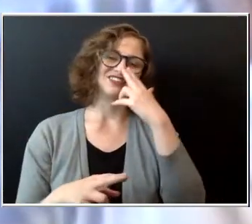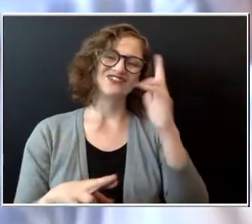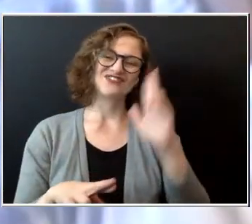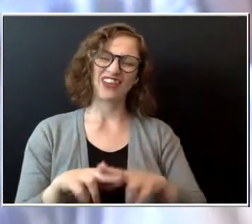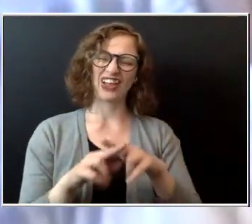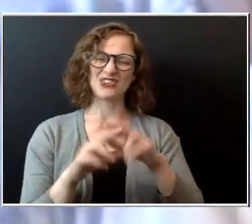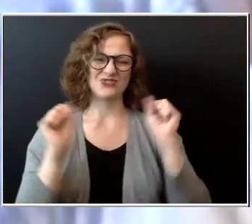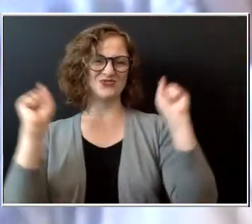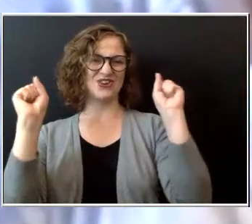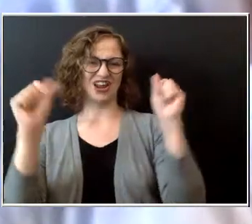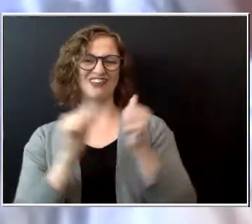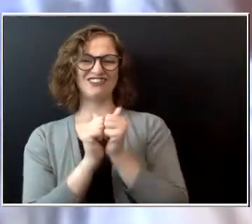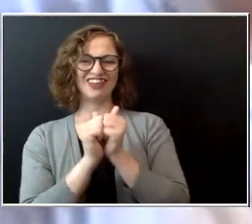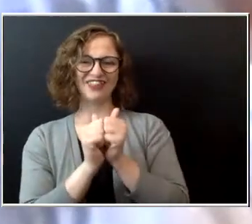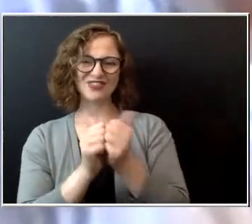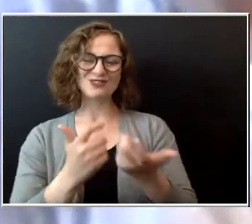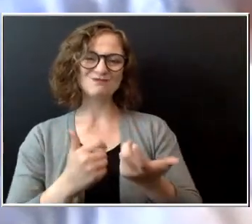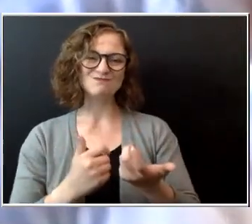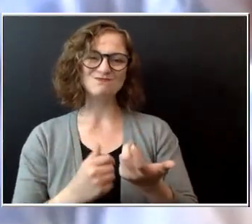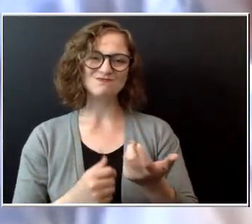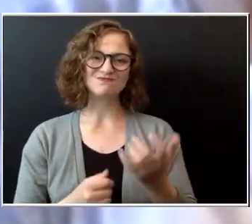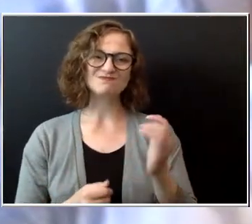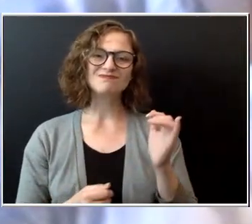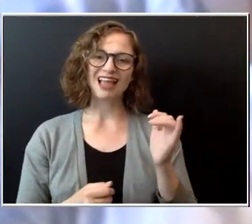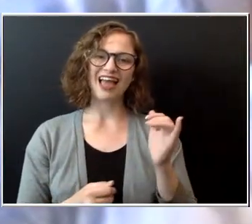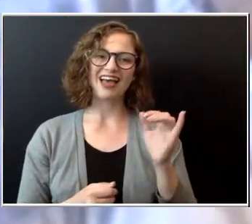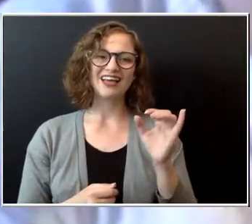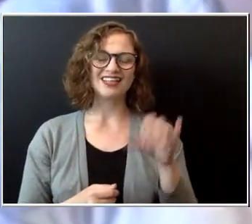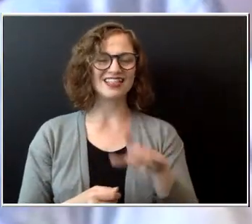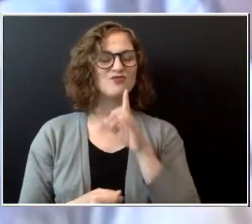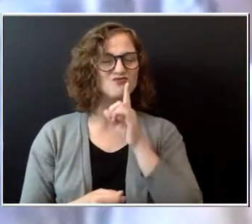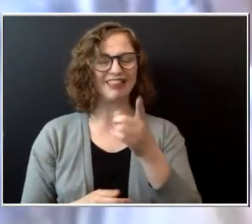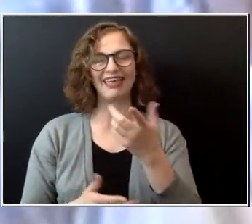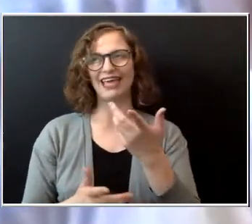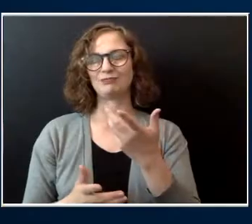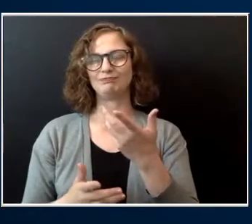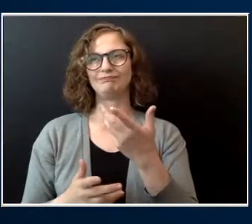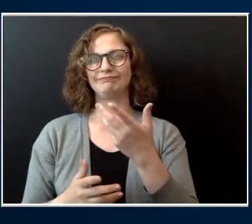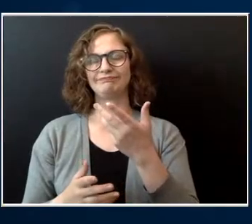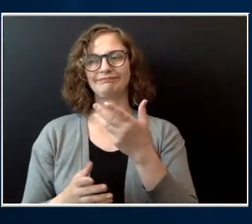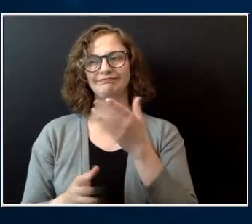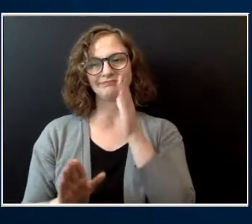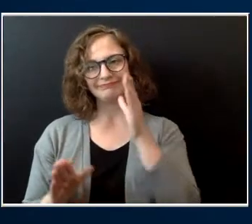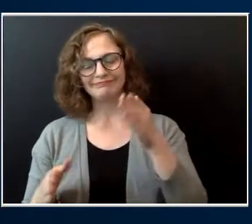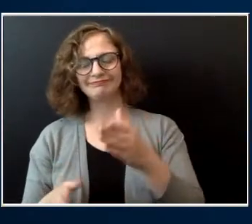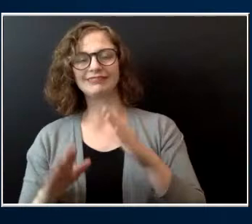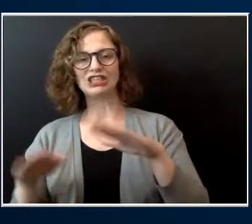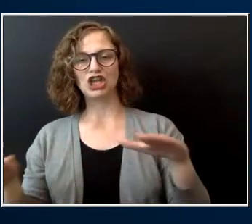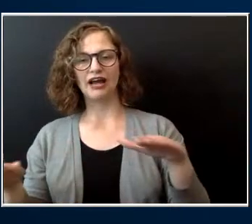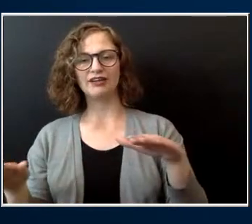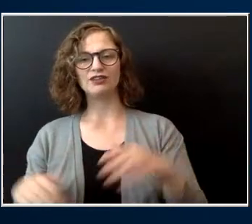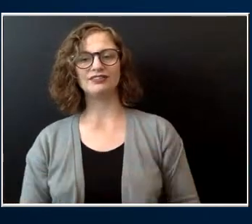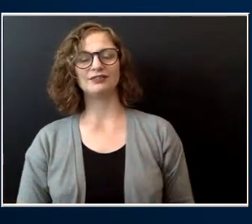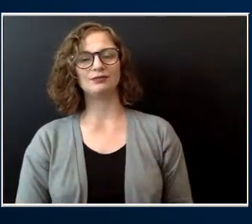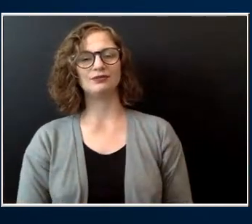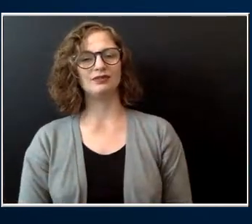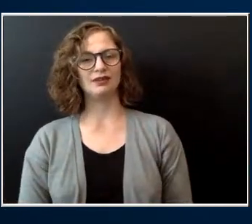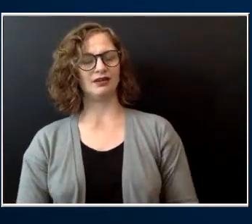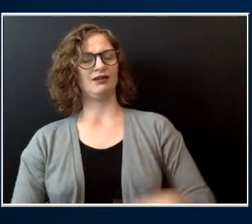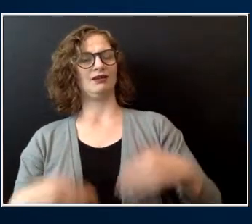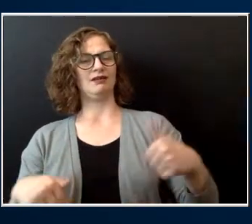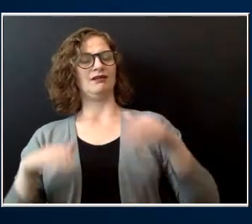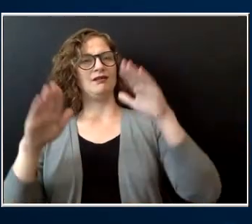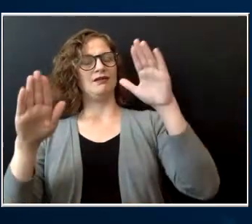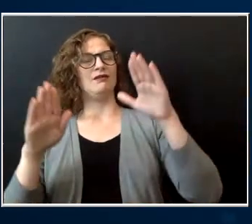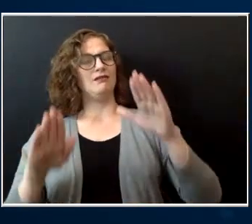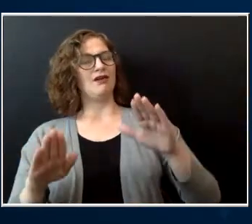stay active. That caters to the child. What a great side effect of the study. This is beautiful. No,